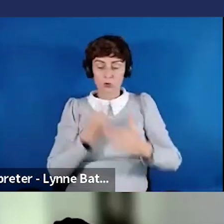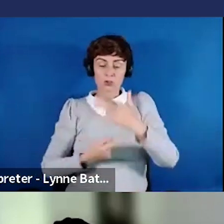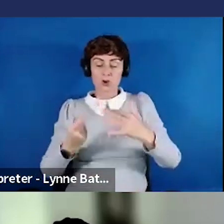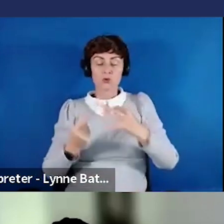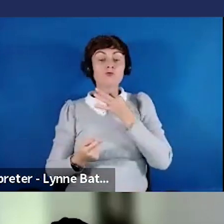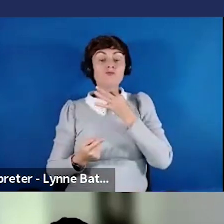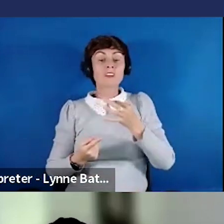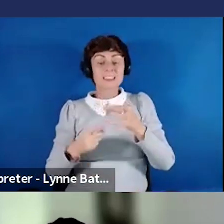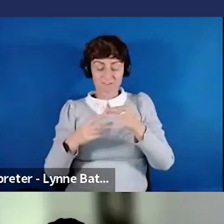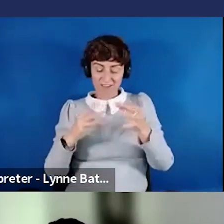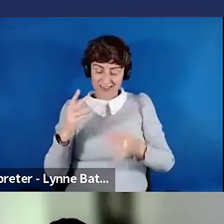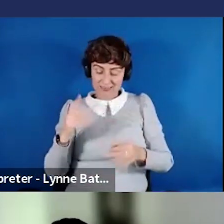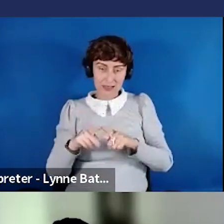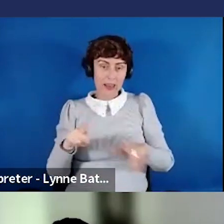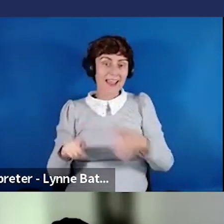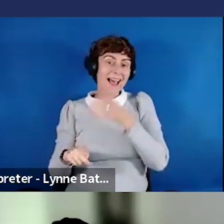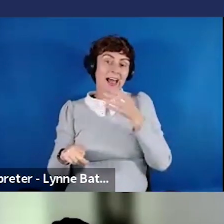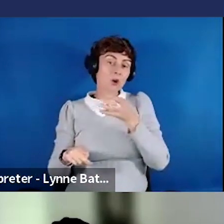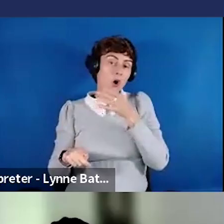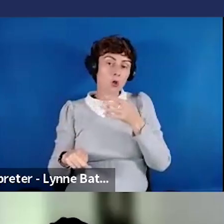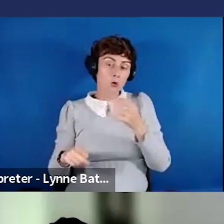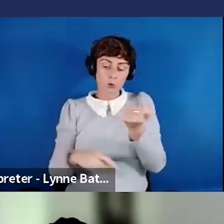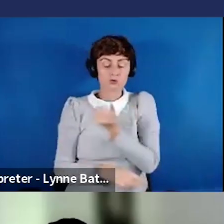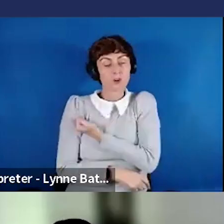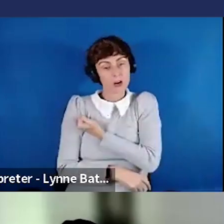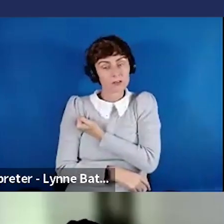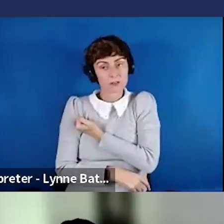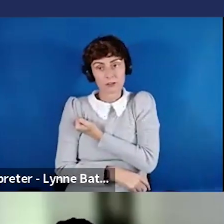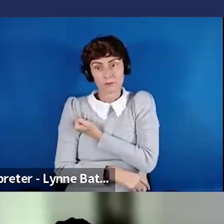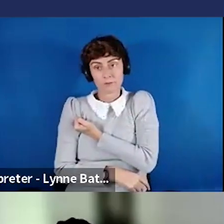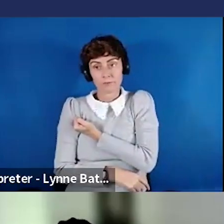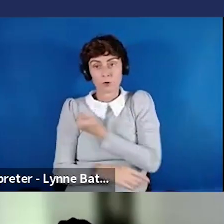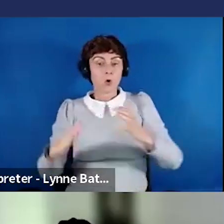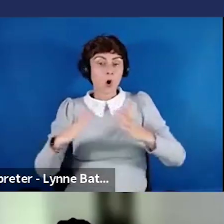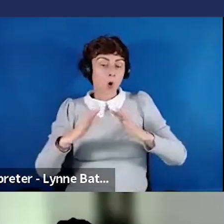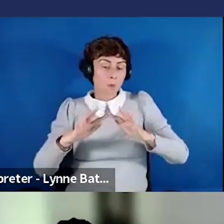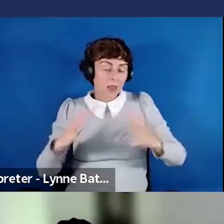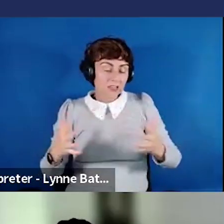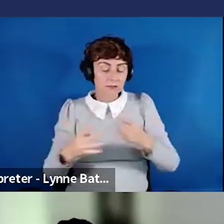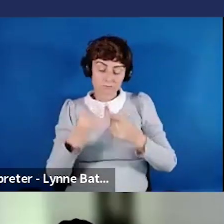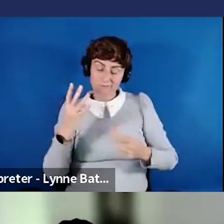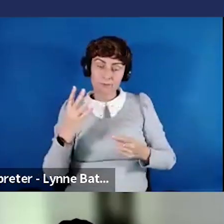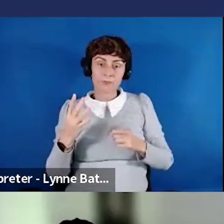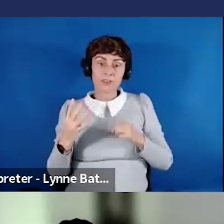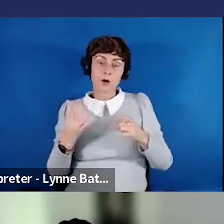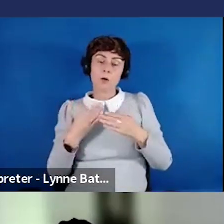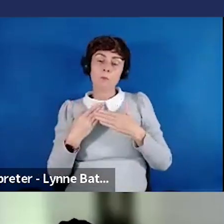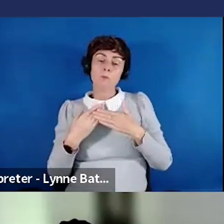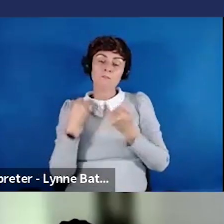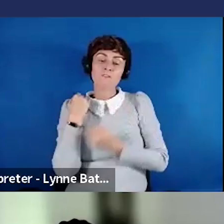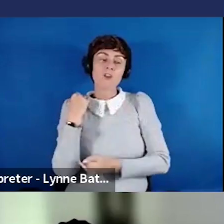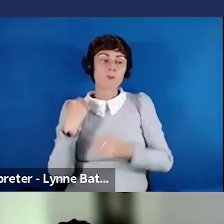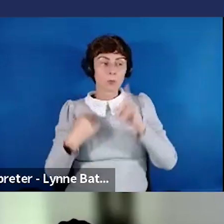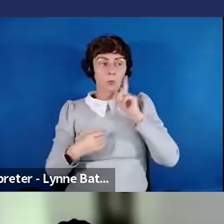whether it's drugs and alcohol or you know, homelessness or anything like that, then these are more vulnerable women. They